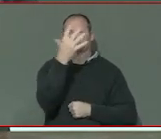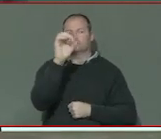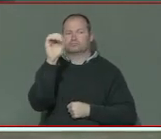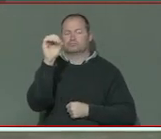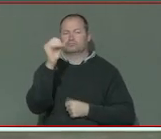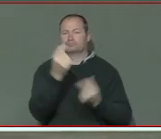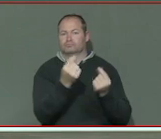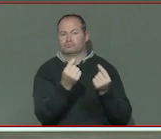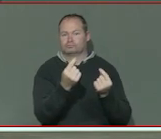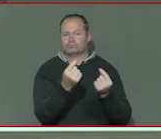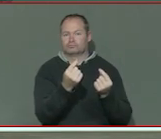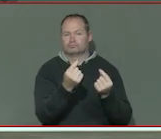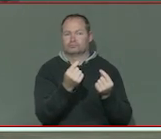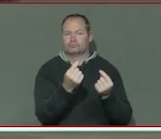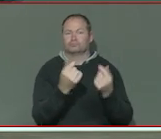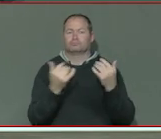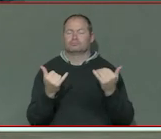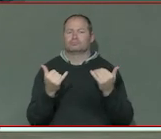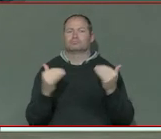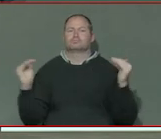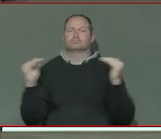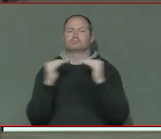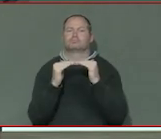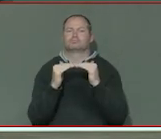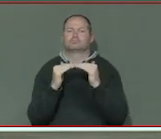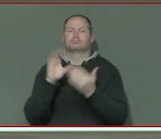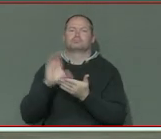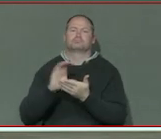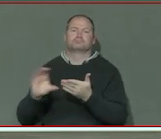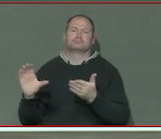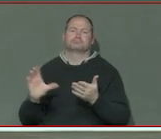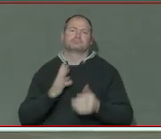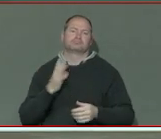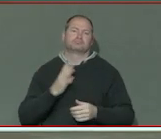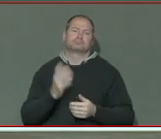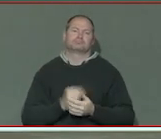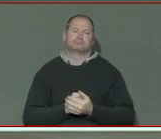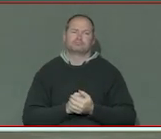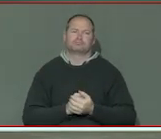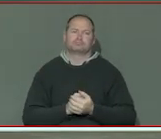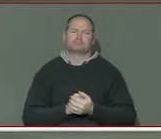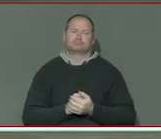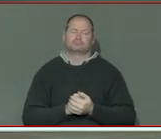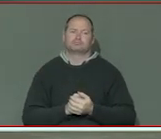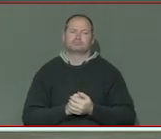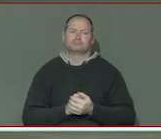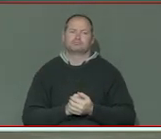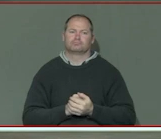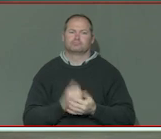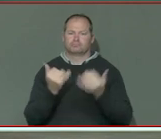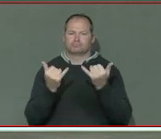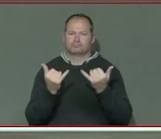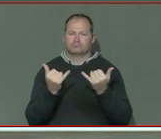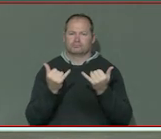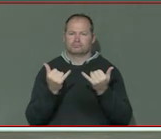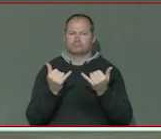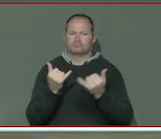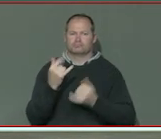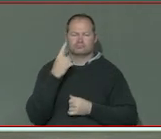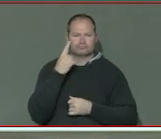happens? You only cancel the entry. Am I right? If you think of this, if you